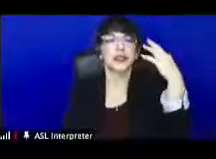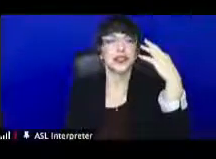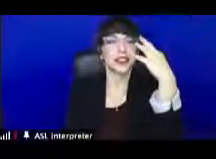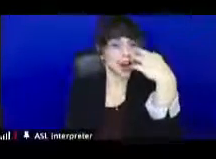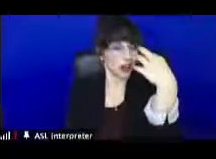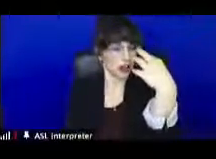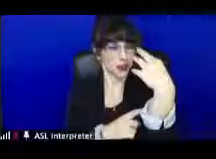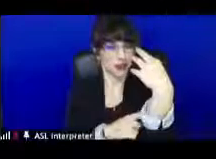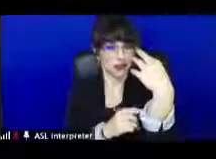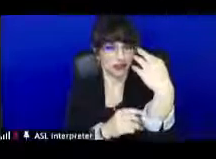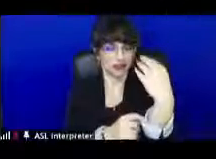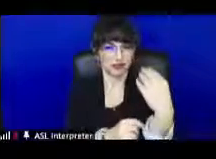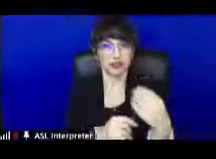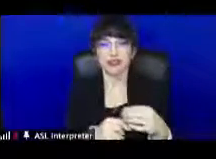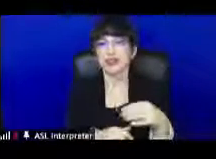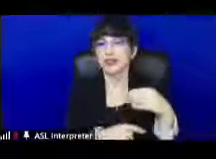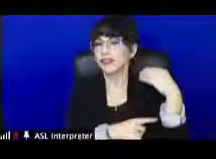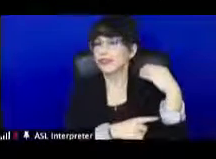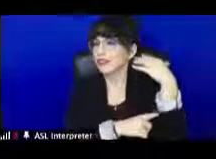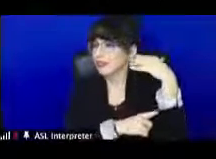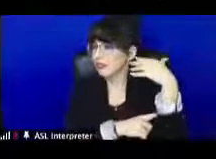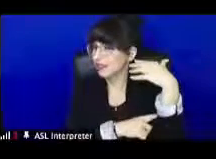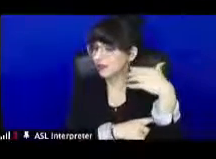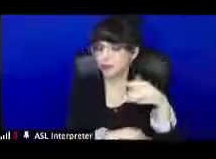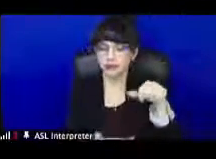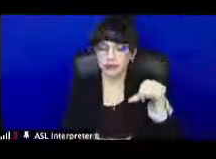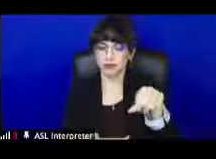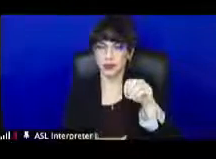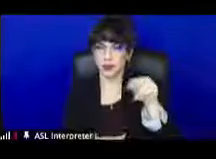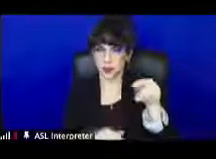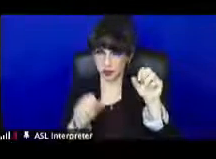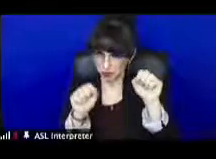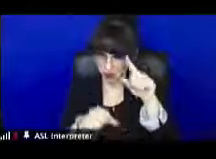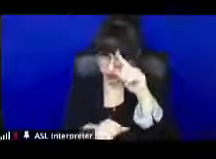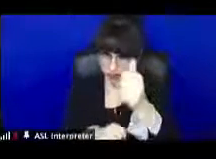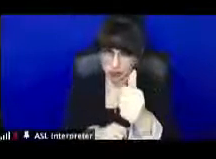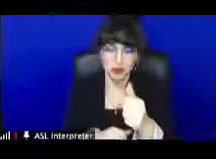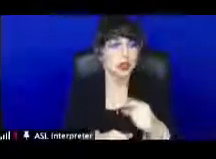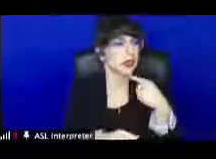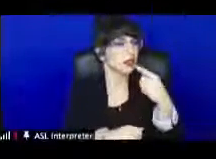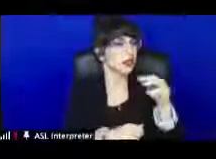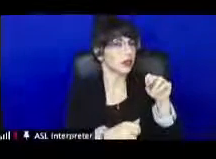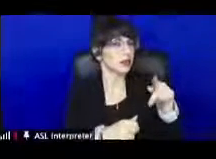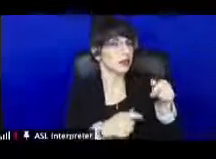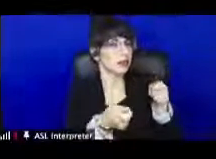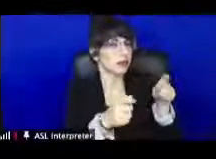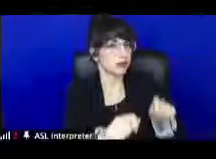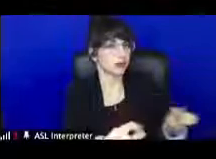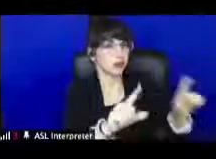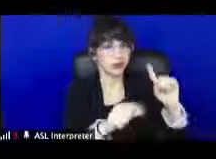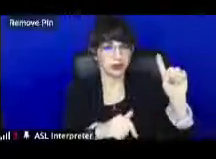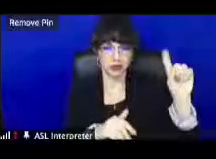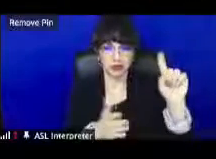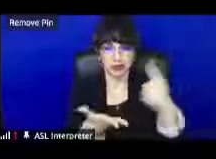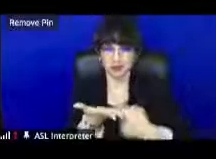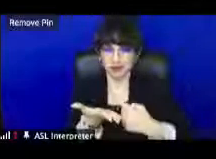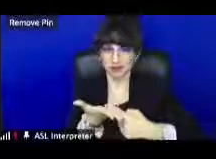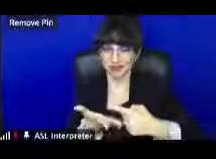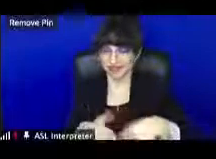left corner of your screen. If you will please let the mapper know what area you would like to discuss today, the floor is yours.